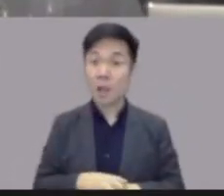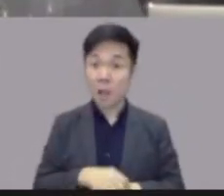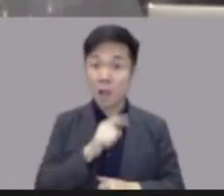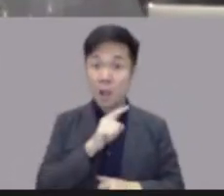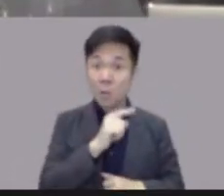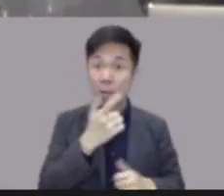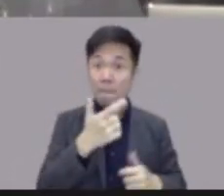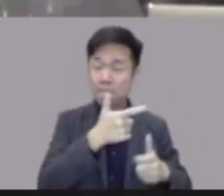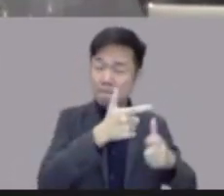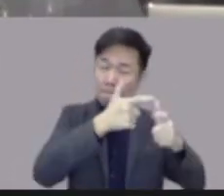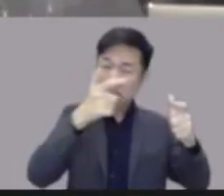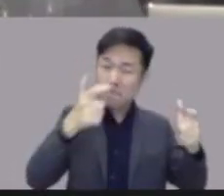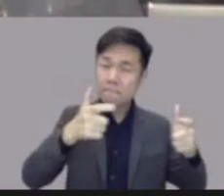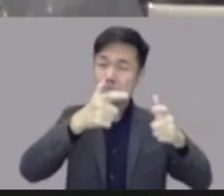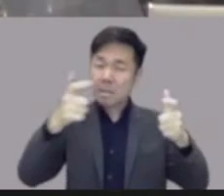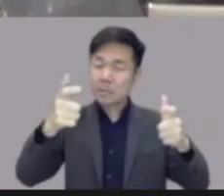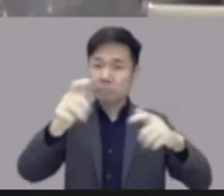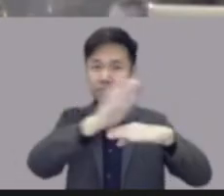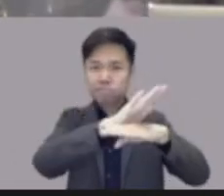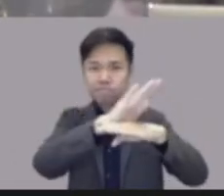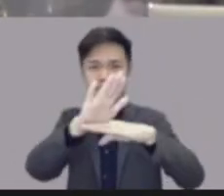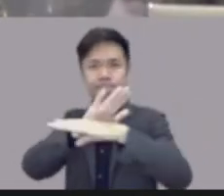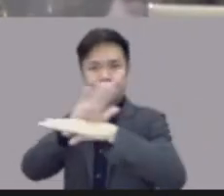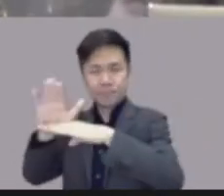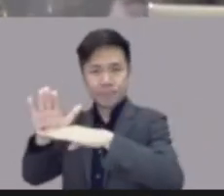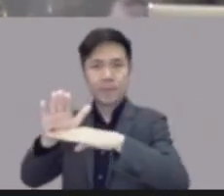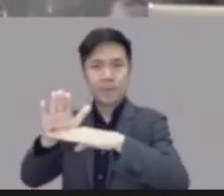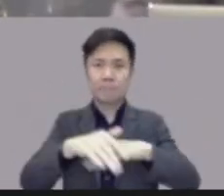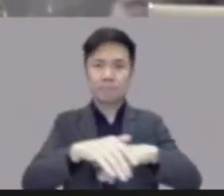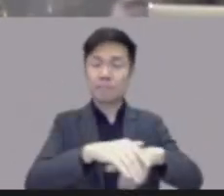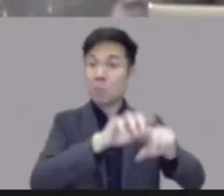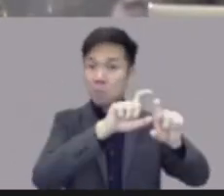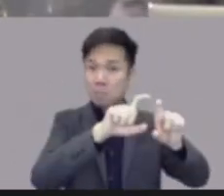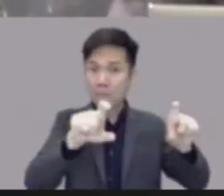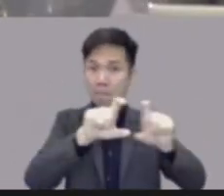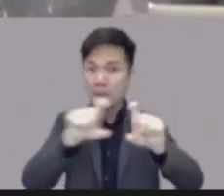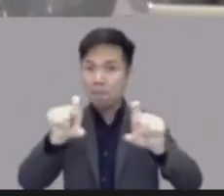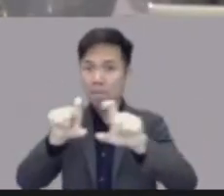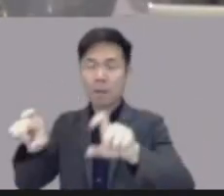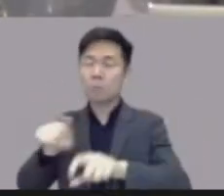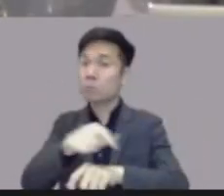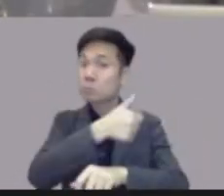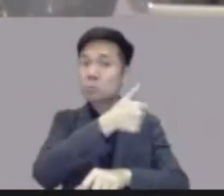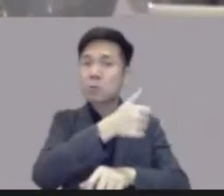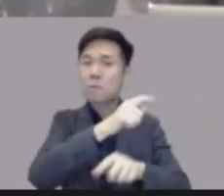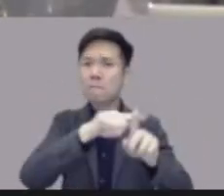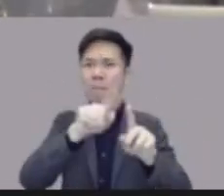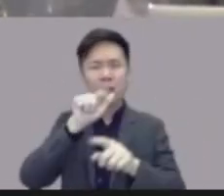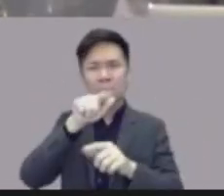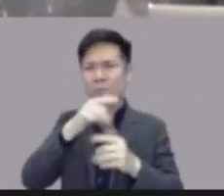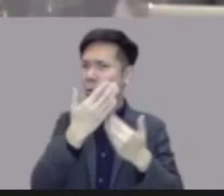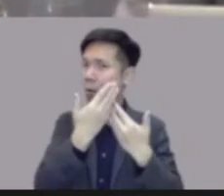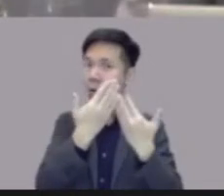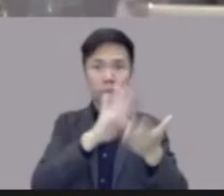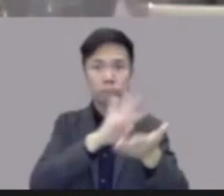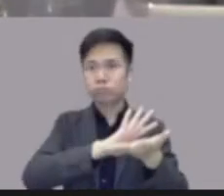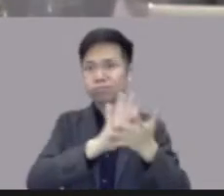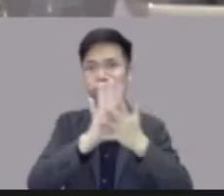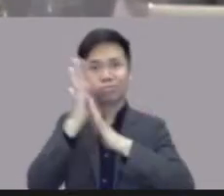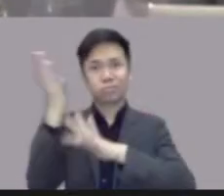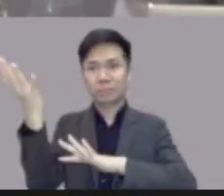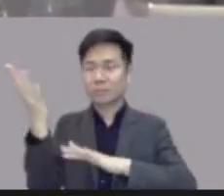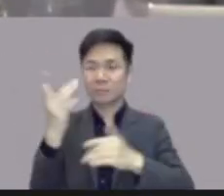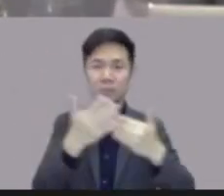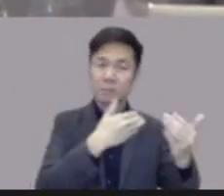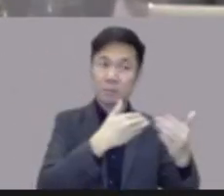with disastrous results from Argentina to USA and from Canada to Australia the